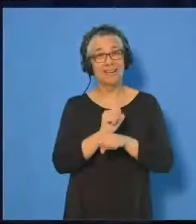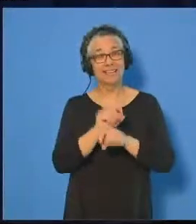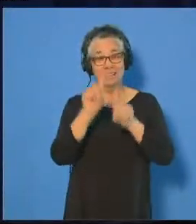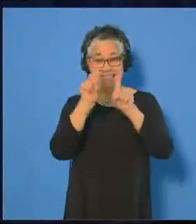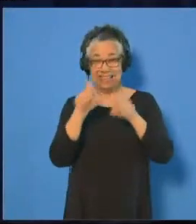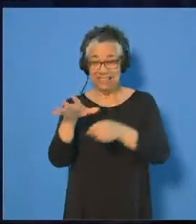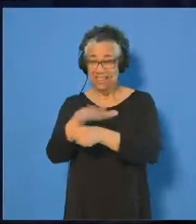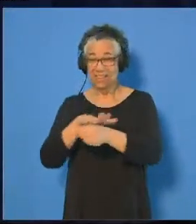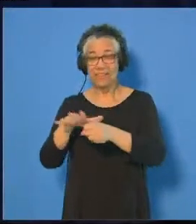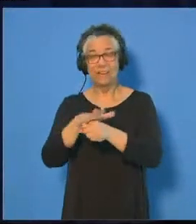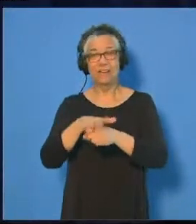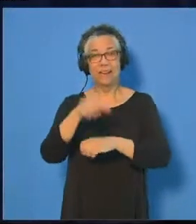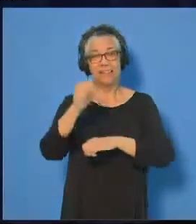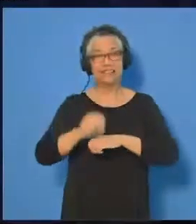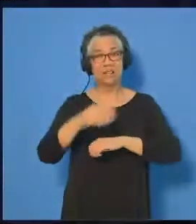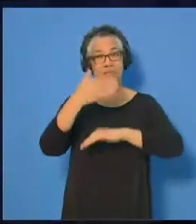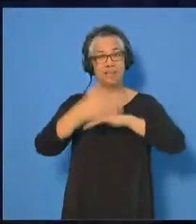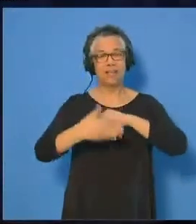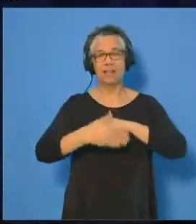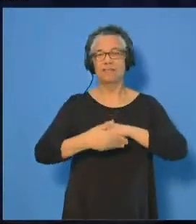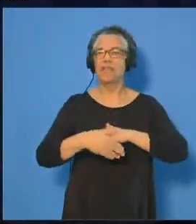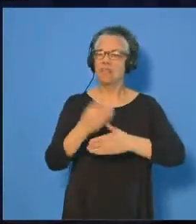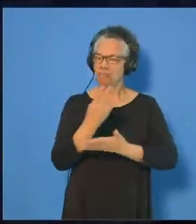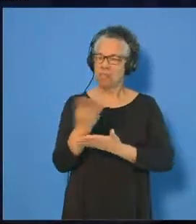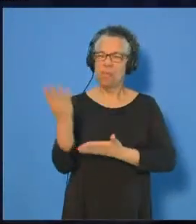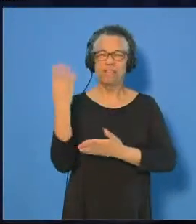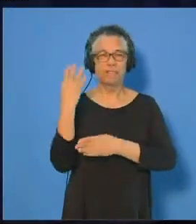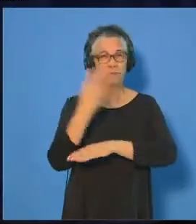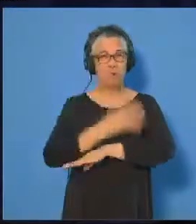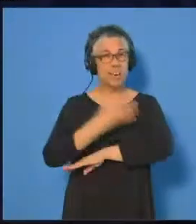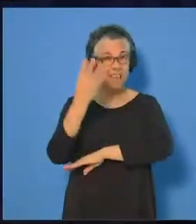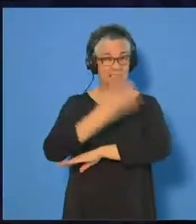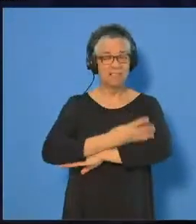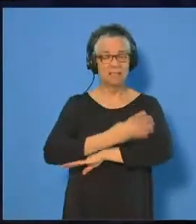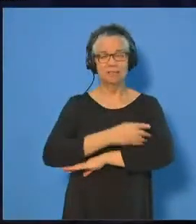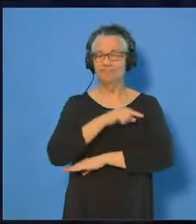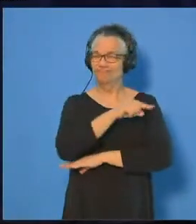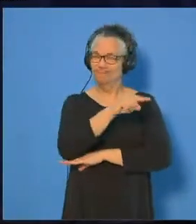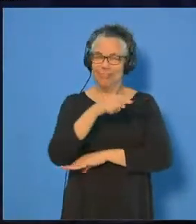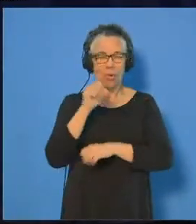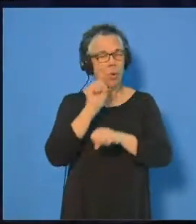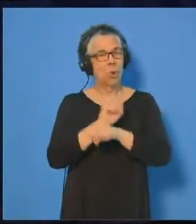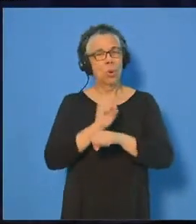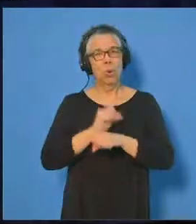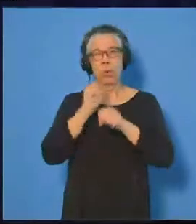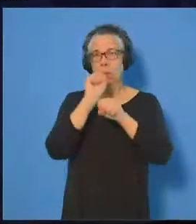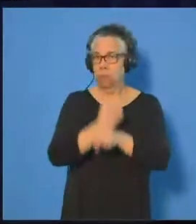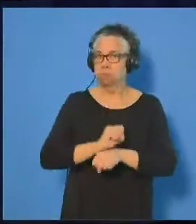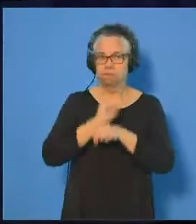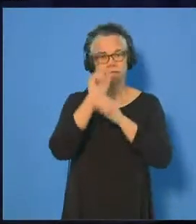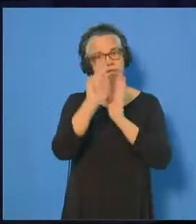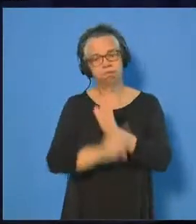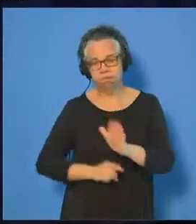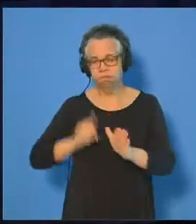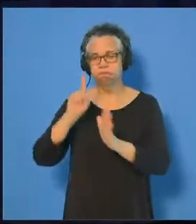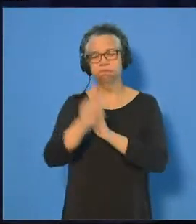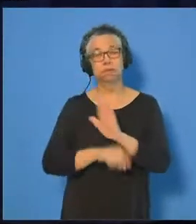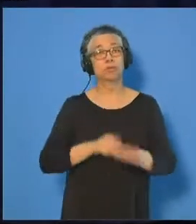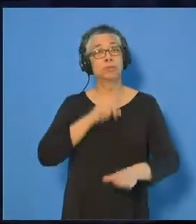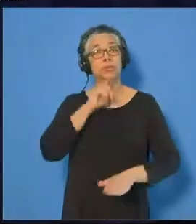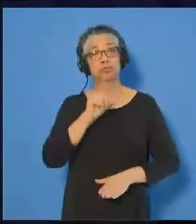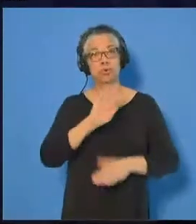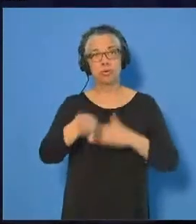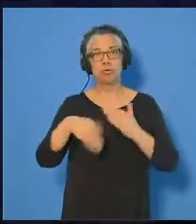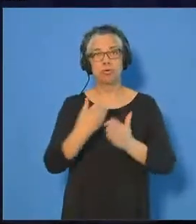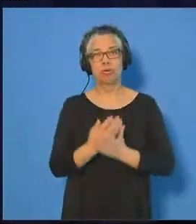Southside for the past 4 days. They have put in long hours to make sure that Bermuda's essential and critical workers